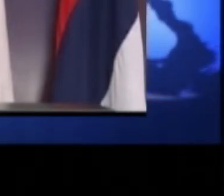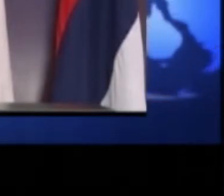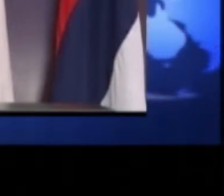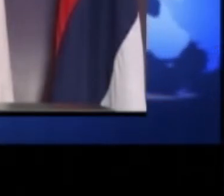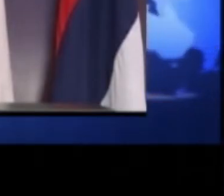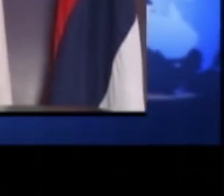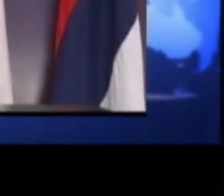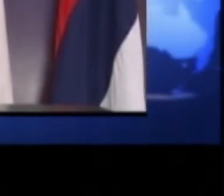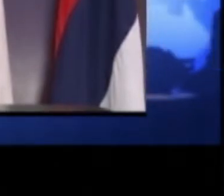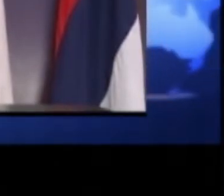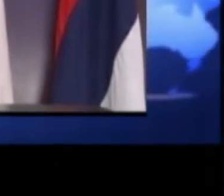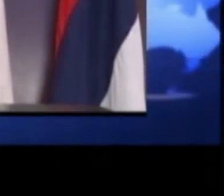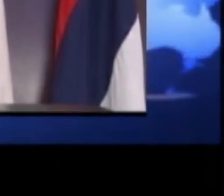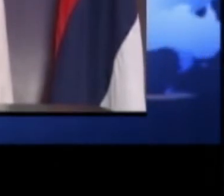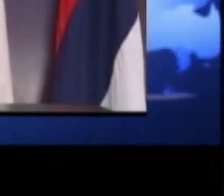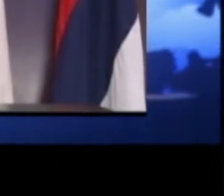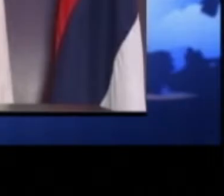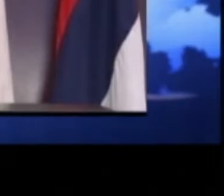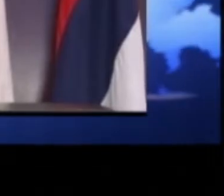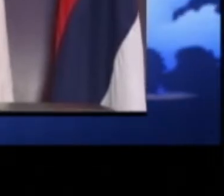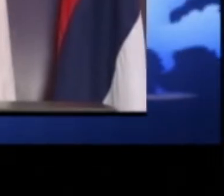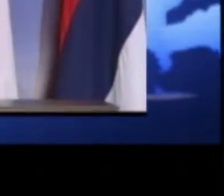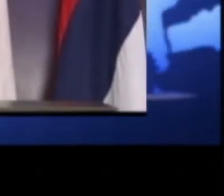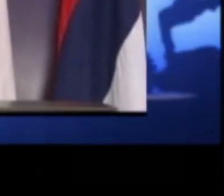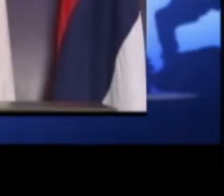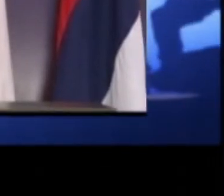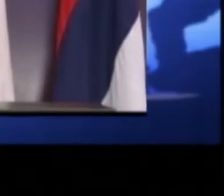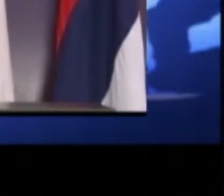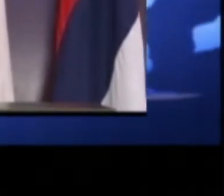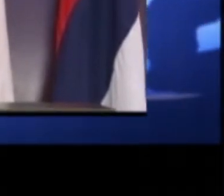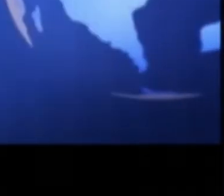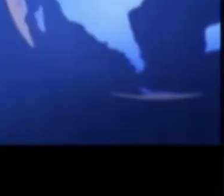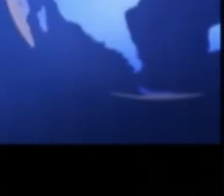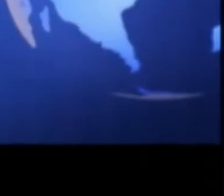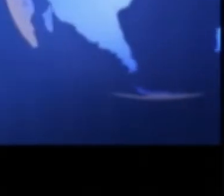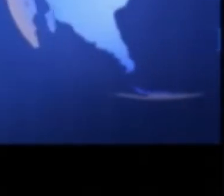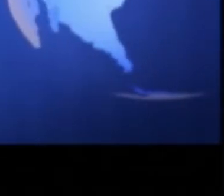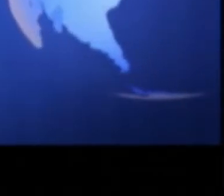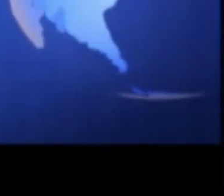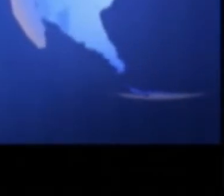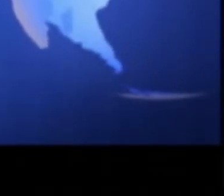Irrespective of seniority and FIFA qualification, and deploy them.